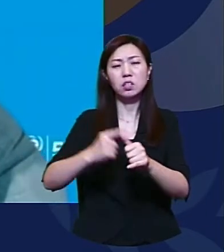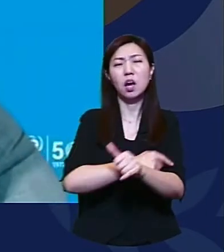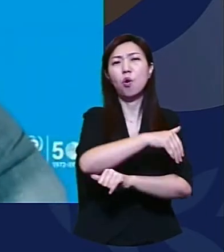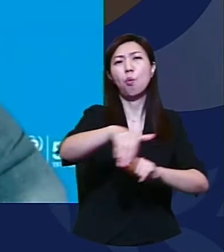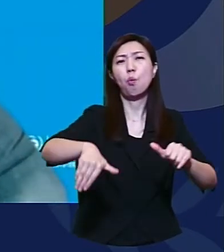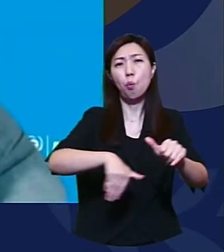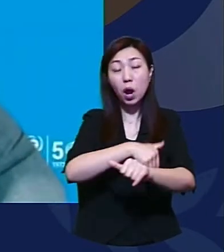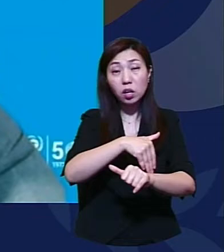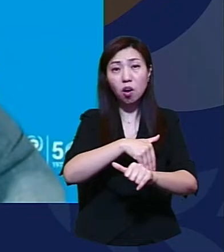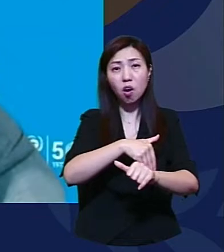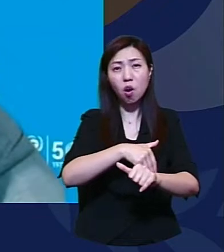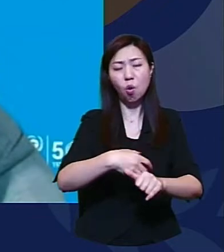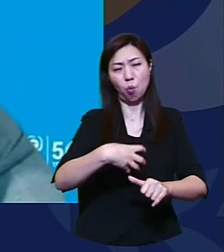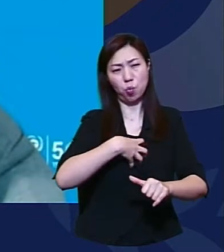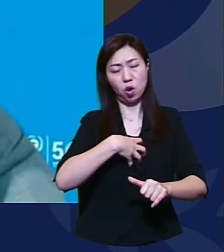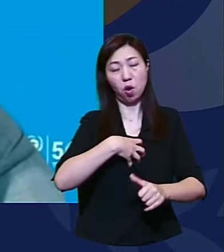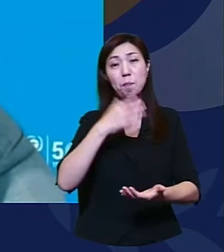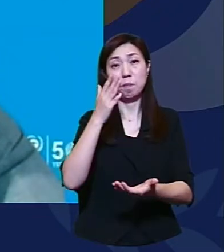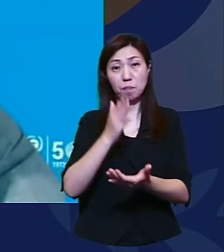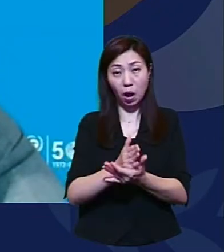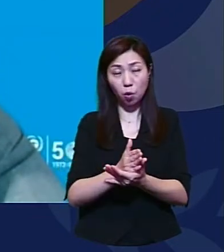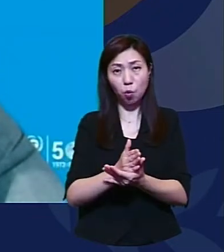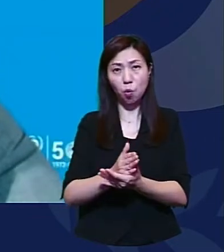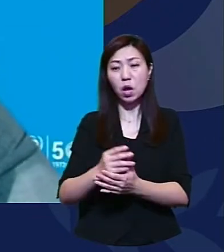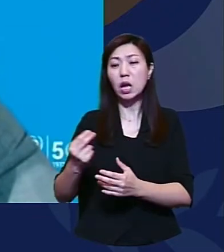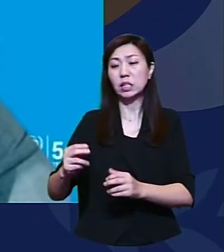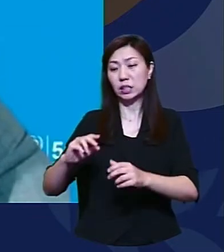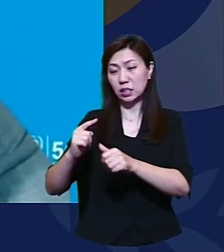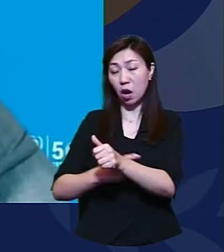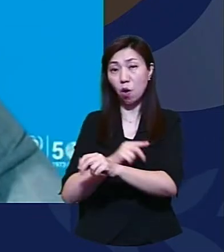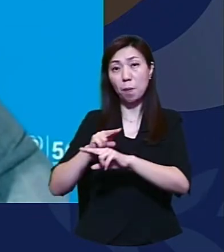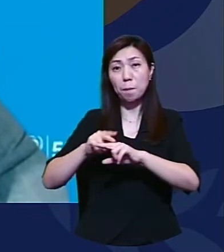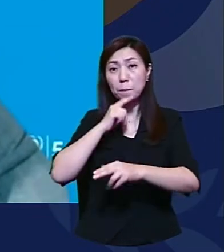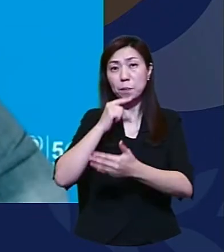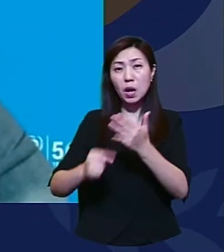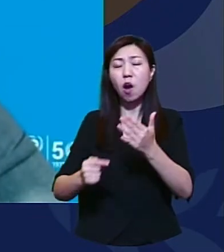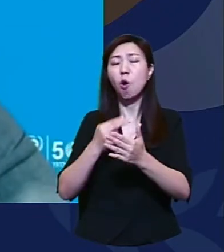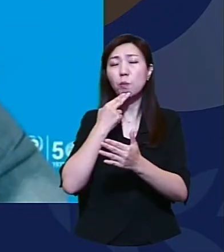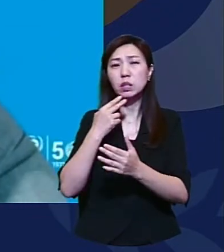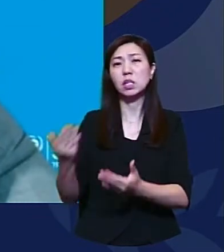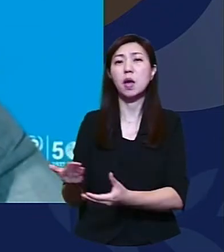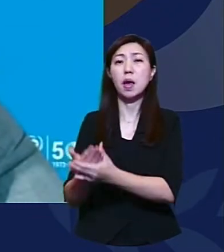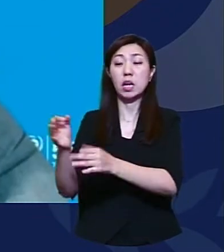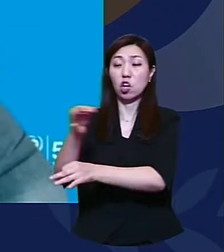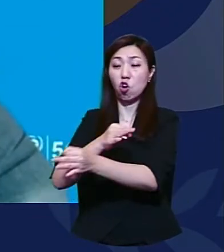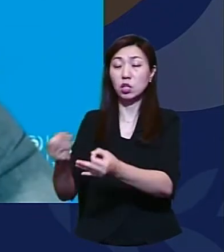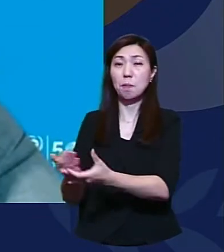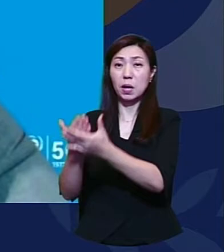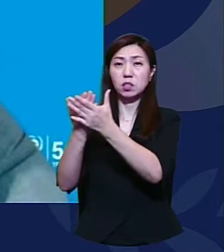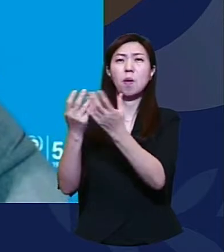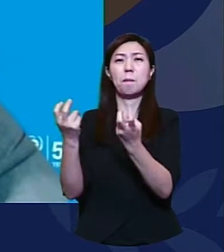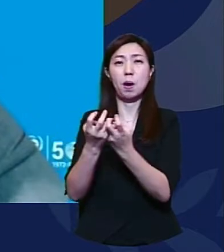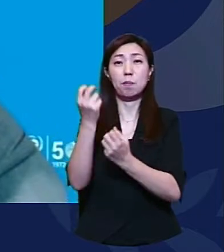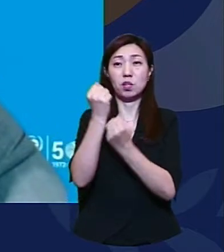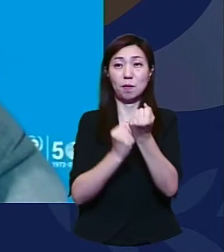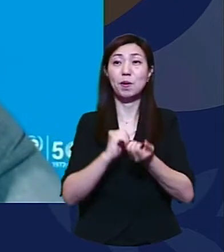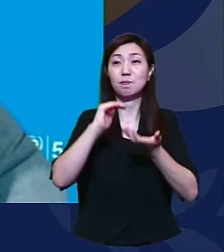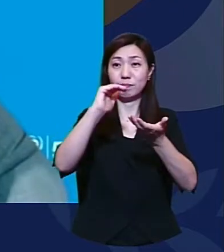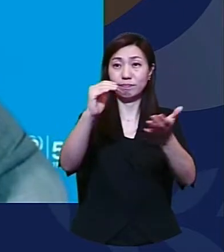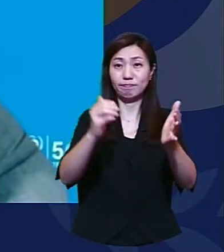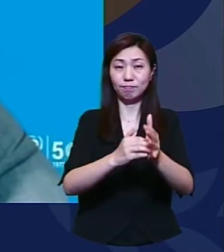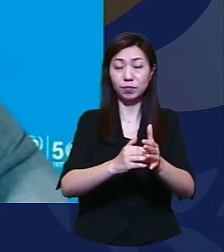crisis or sacrificing economic growth. But I want to be clear that none of this will be